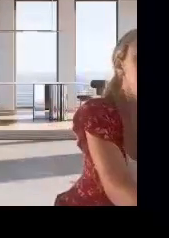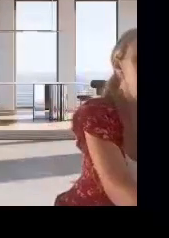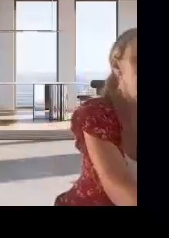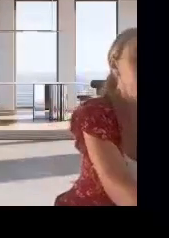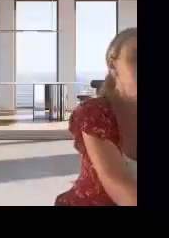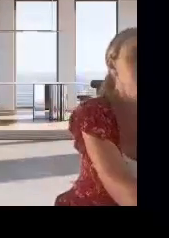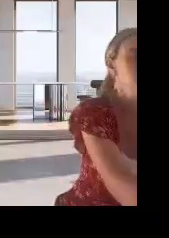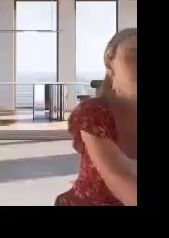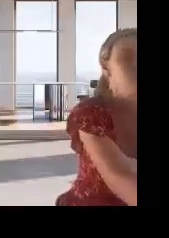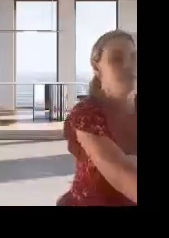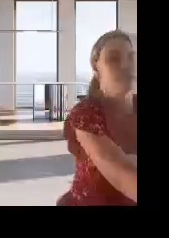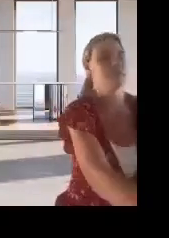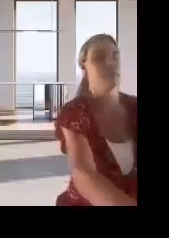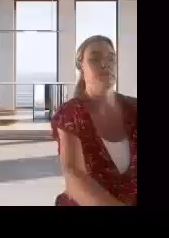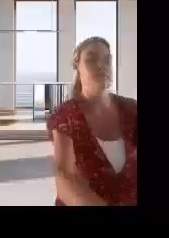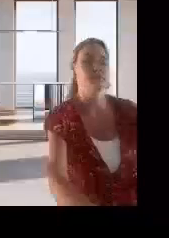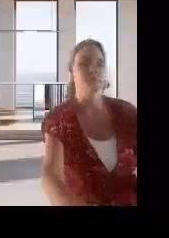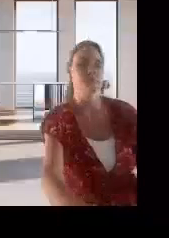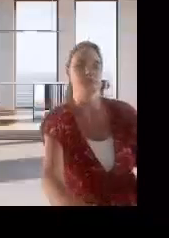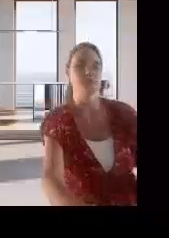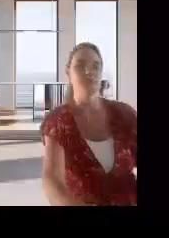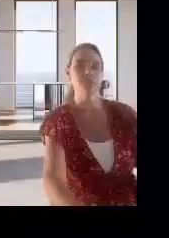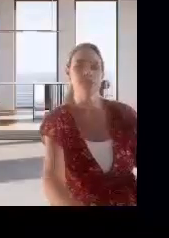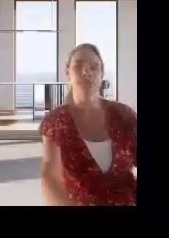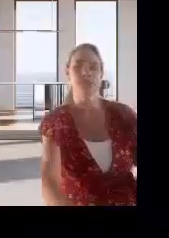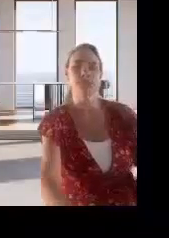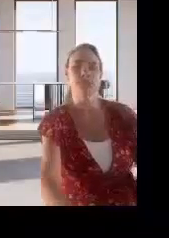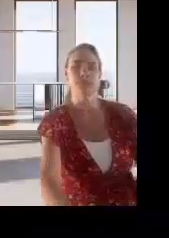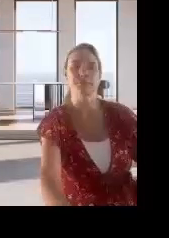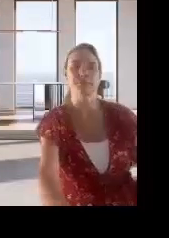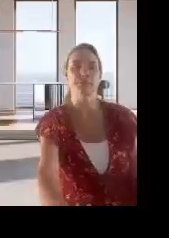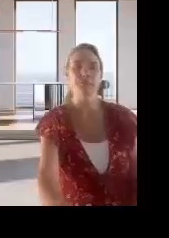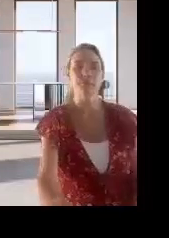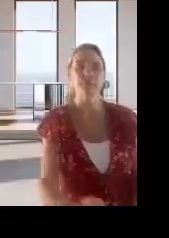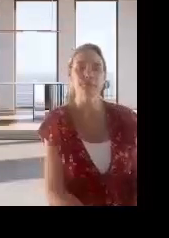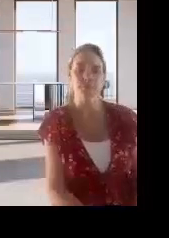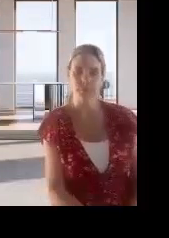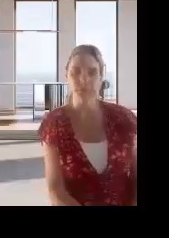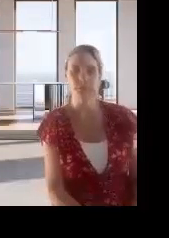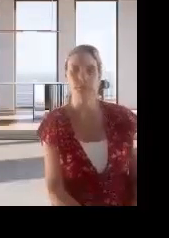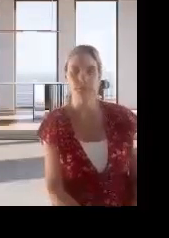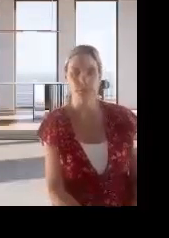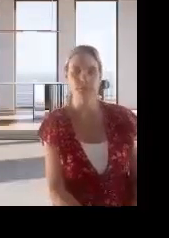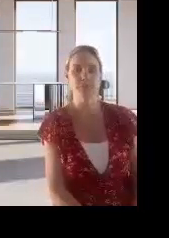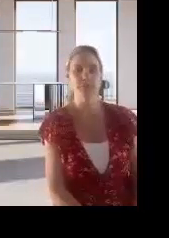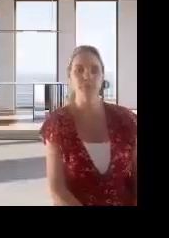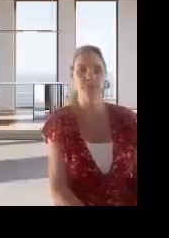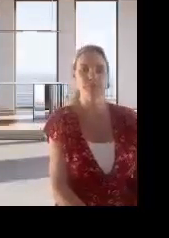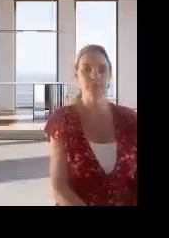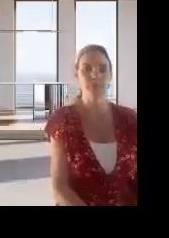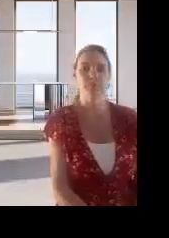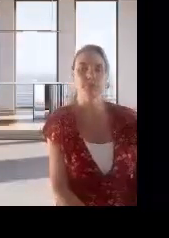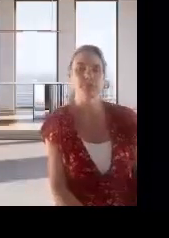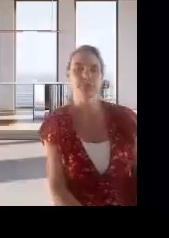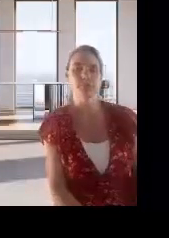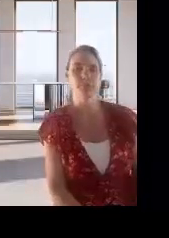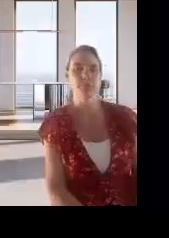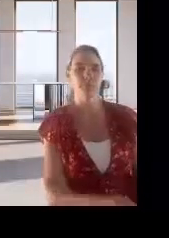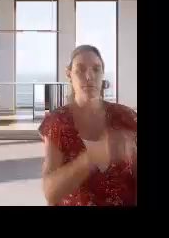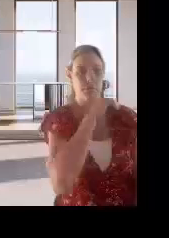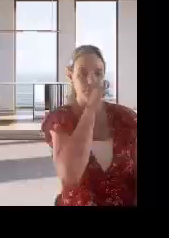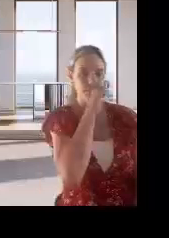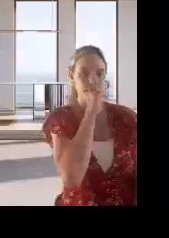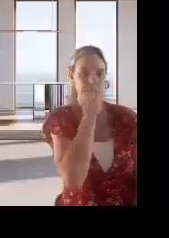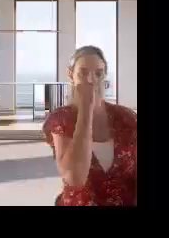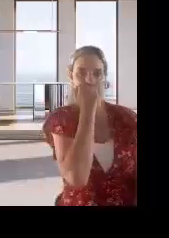our eyes and our heads set in one direction, start look and see how best we can position every student